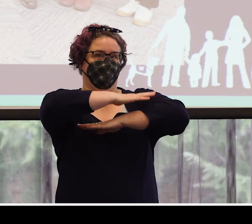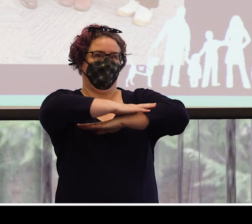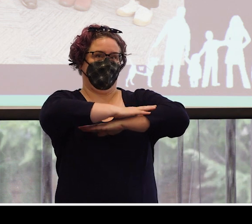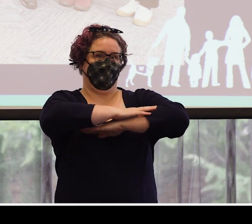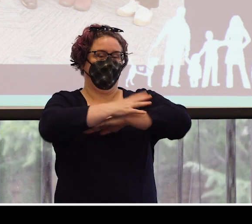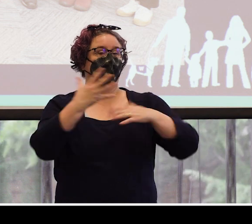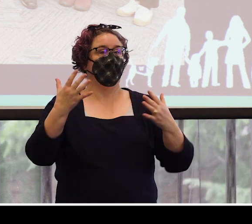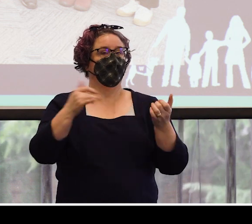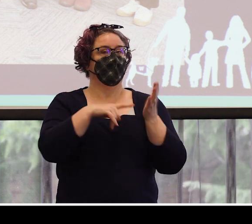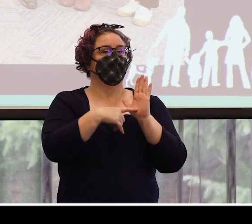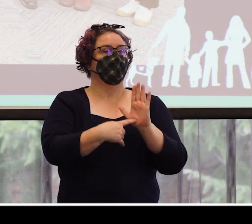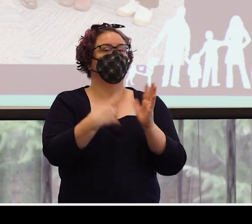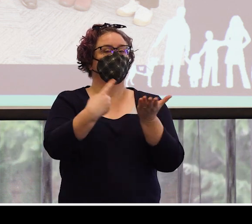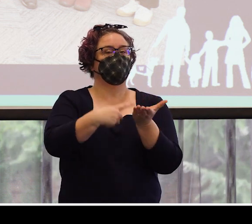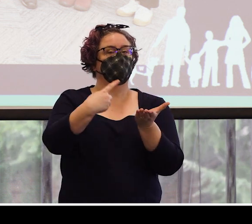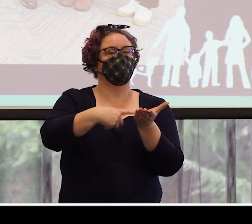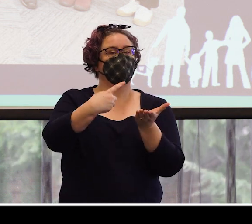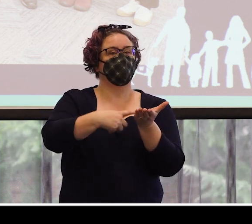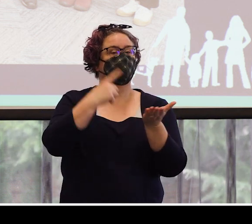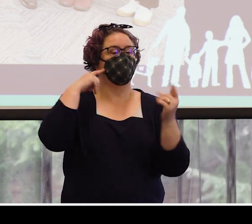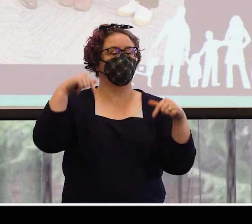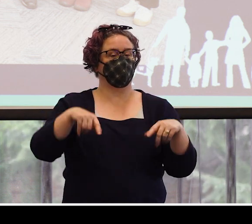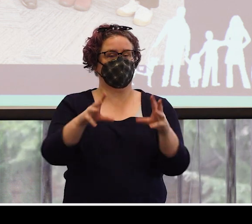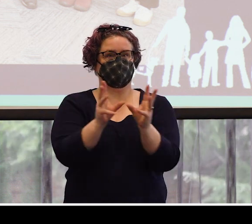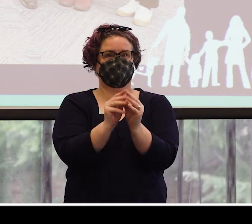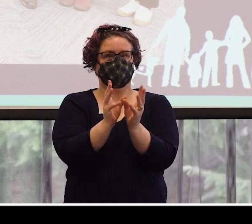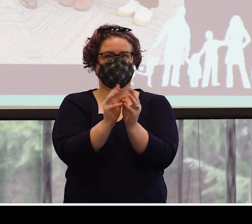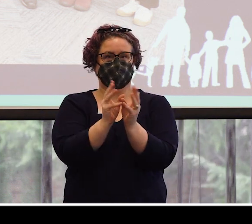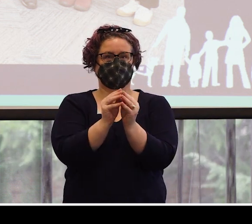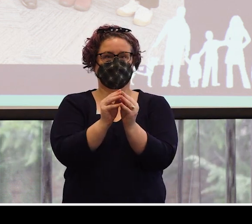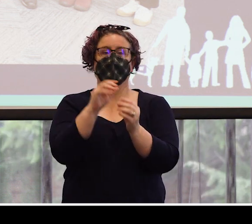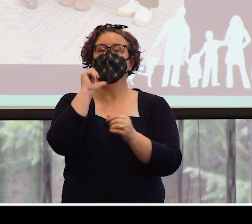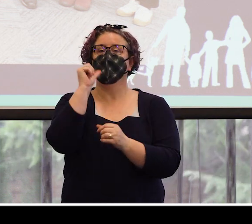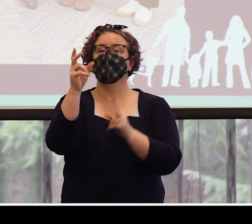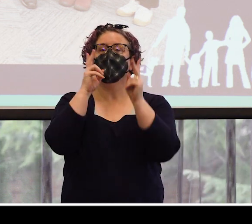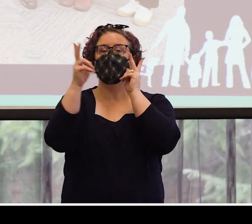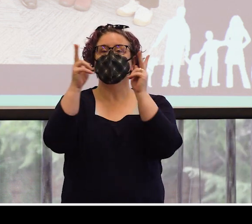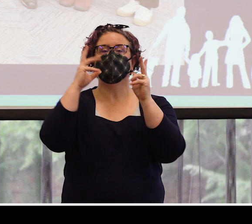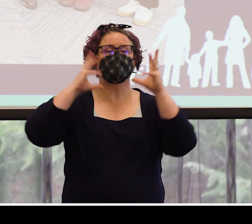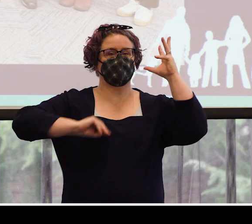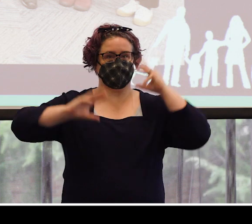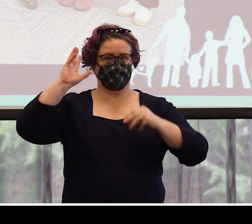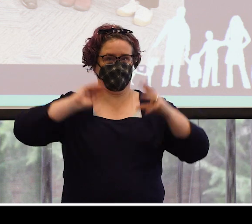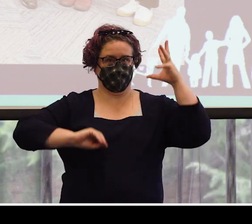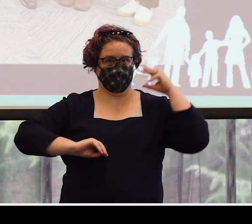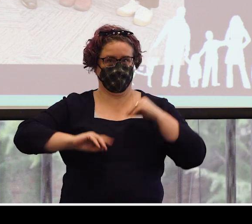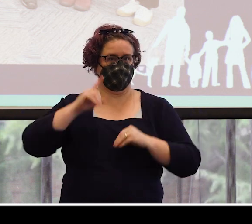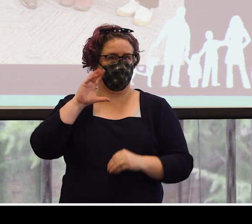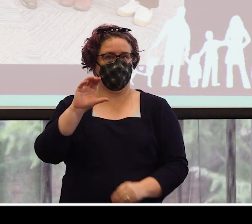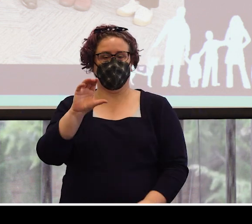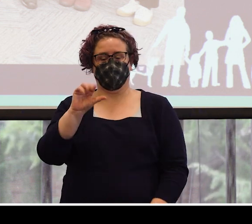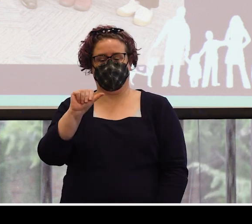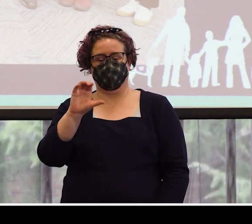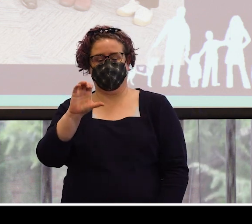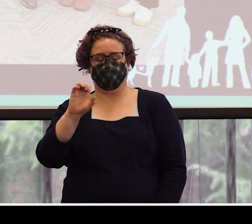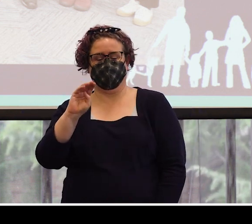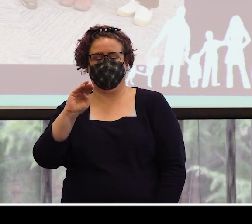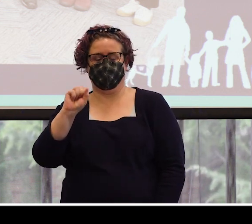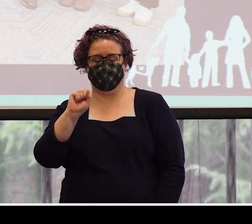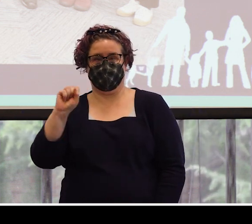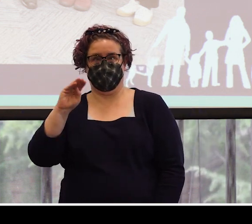we wanted to talk about for this session is the non-visual experience in AccessMap, which we